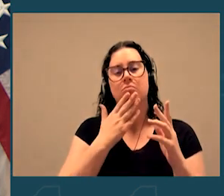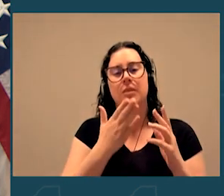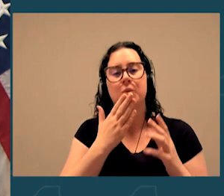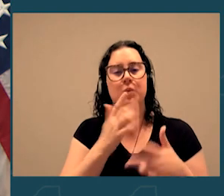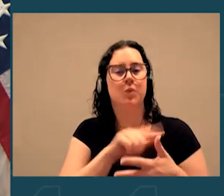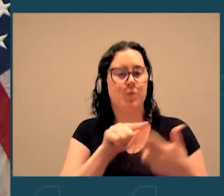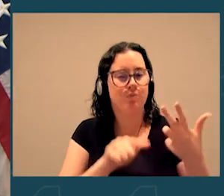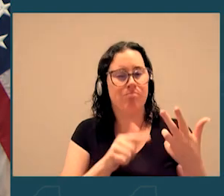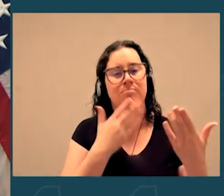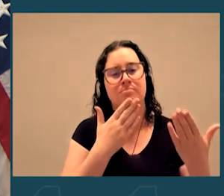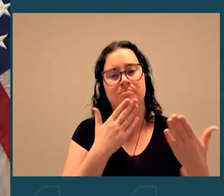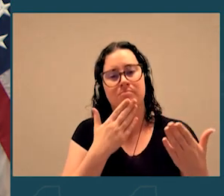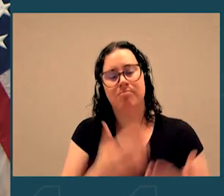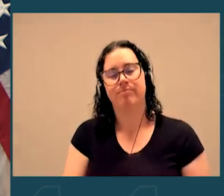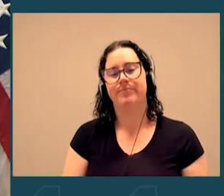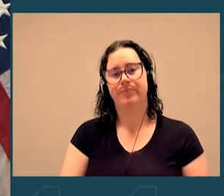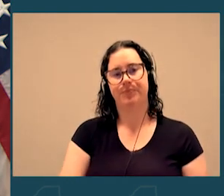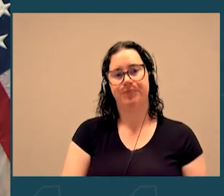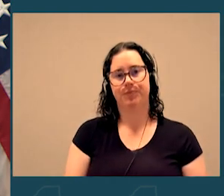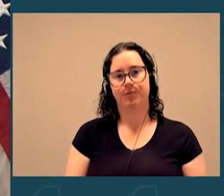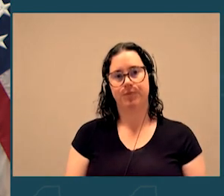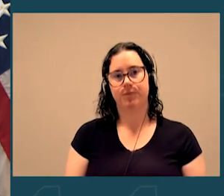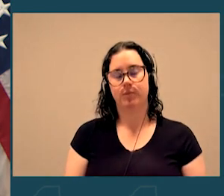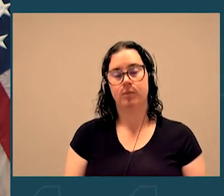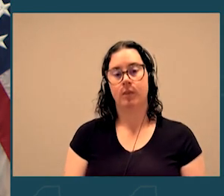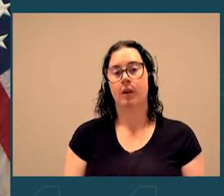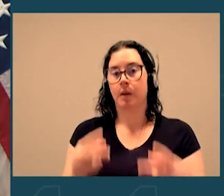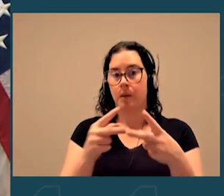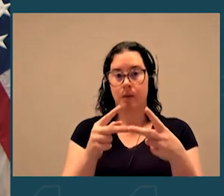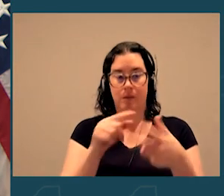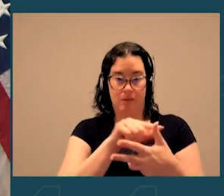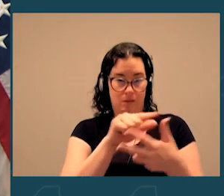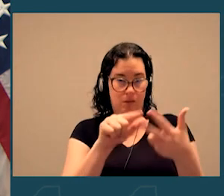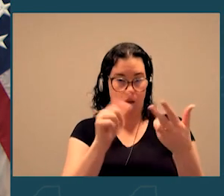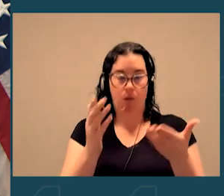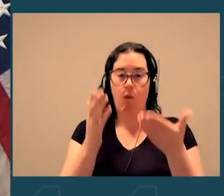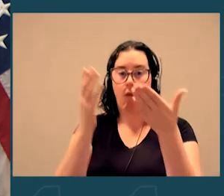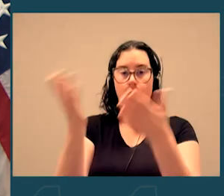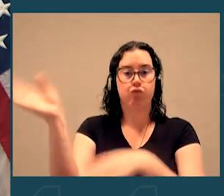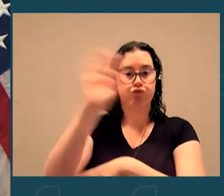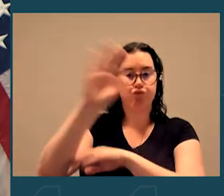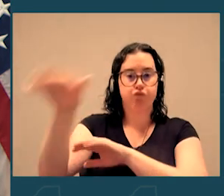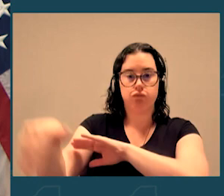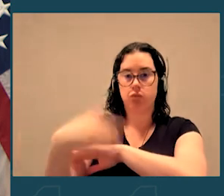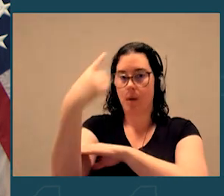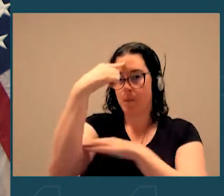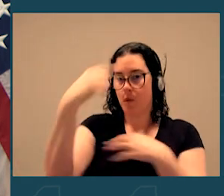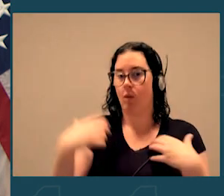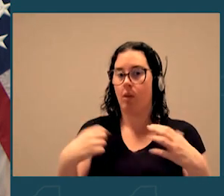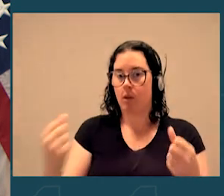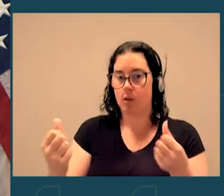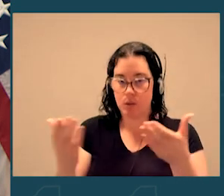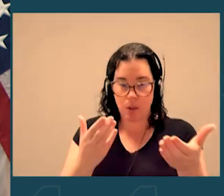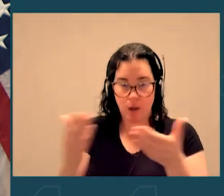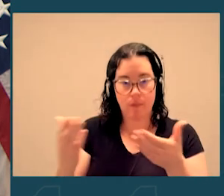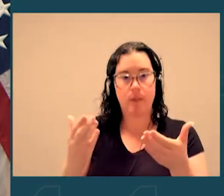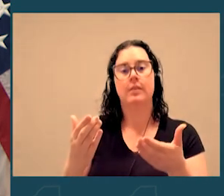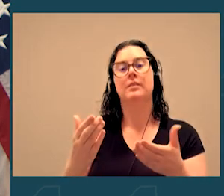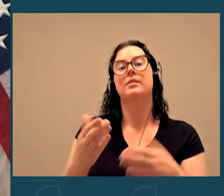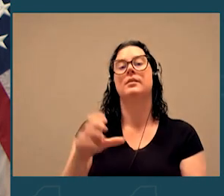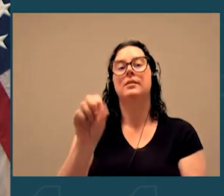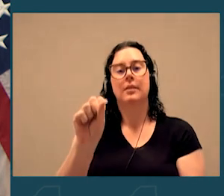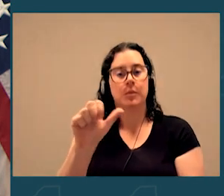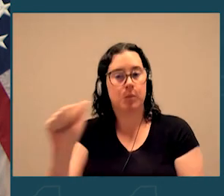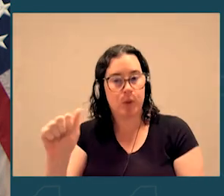Thank you. These are places that offer 24 hours a day mental health services, substance abuse services as well, and there's a lot